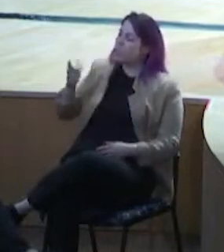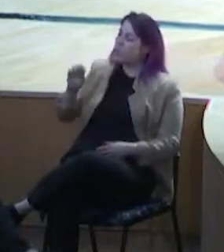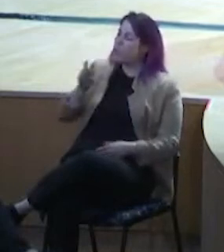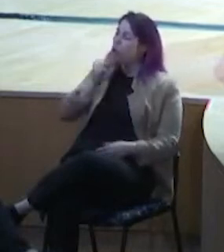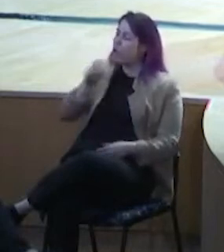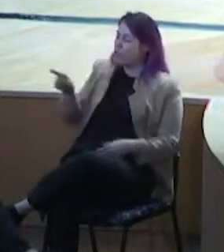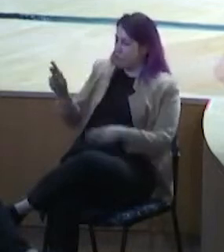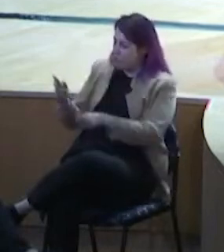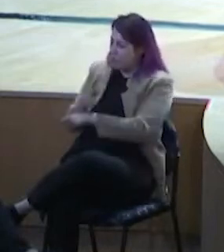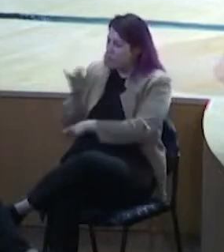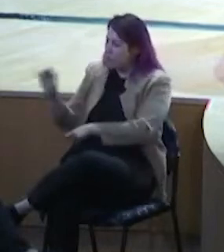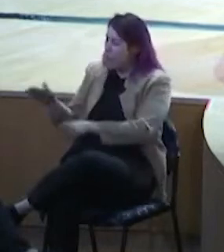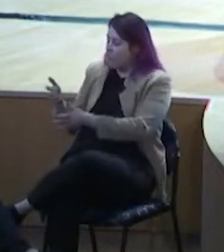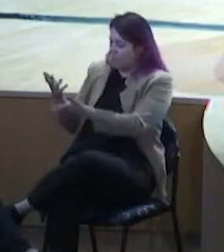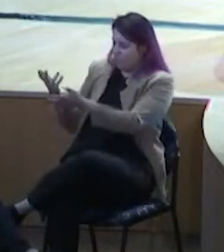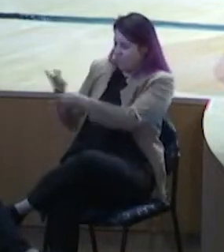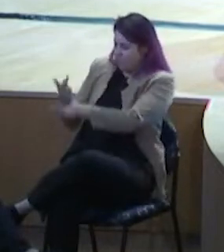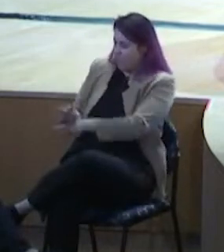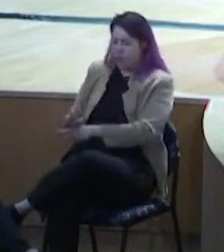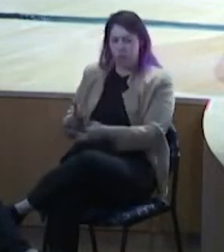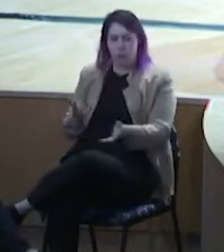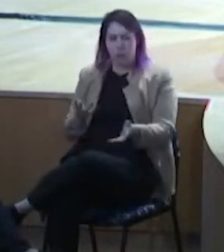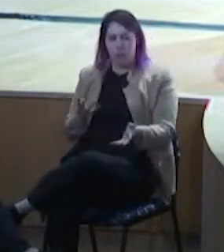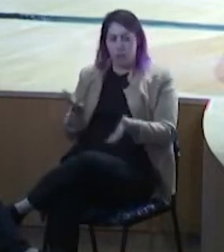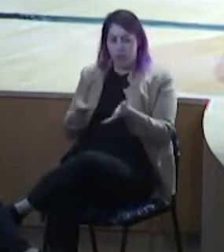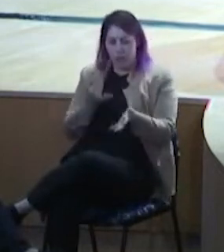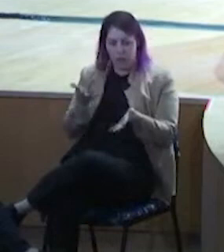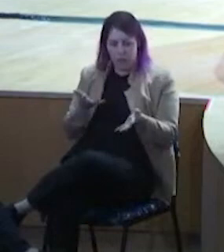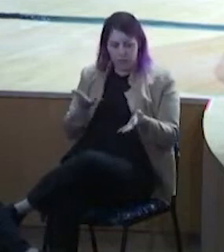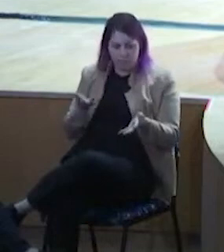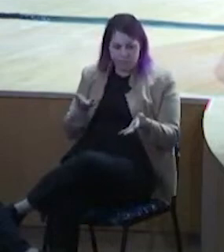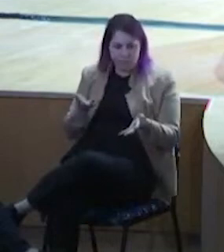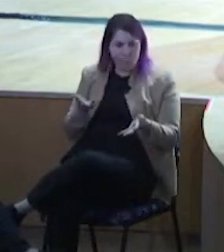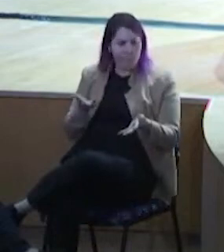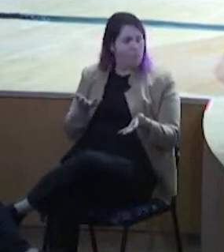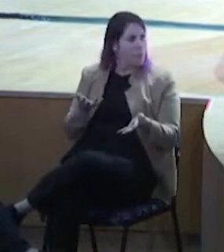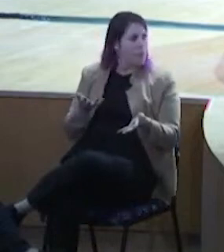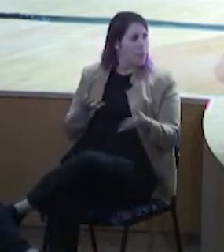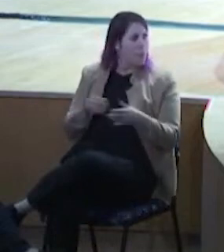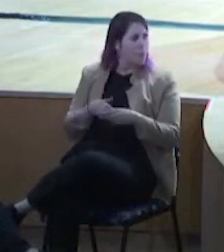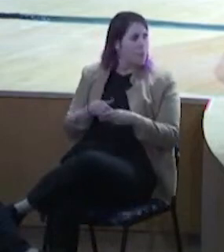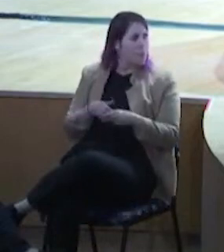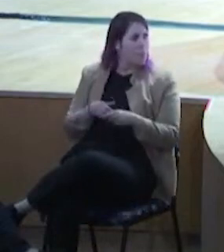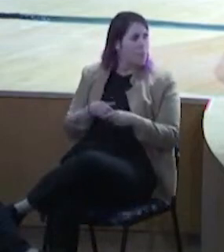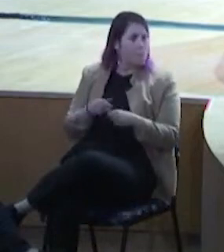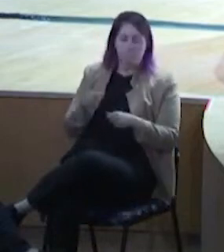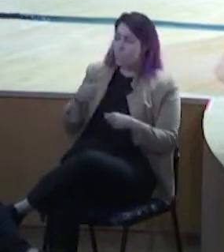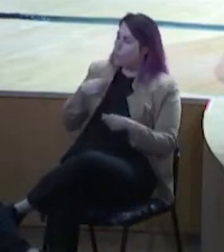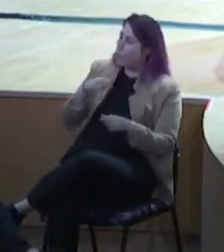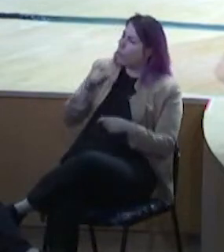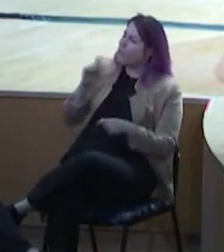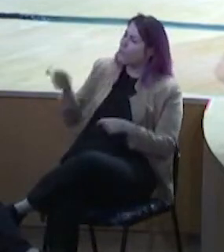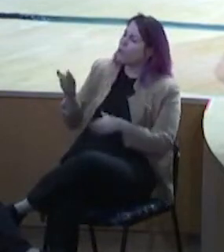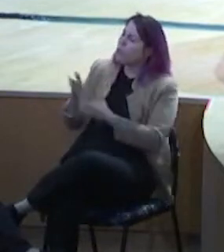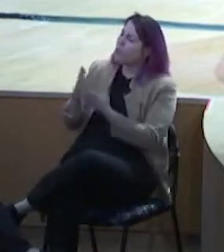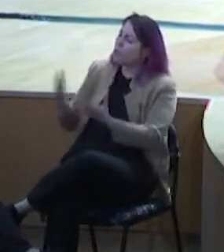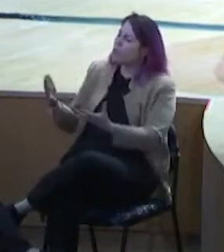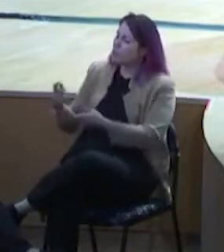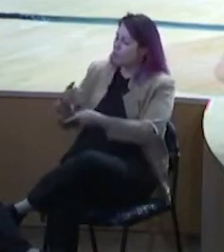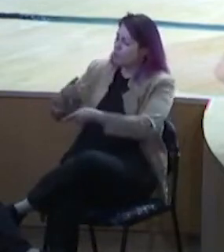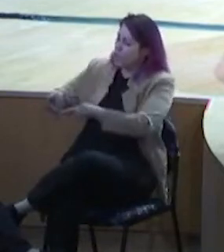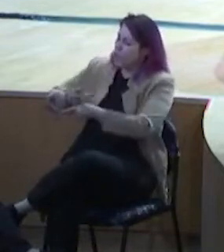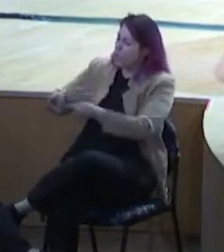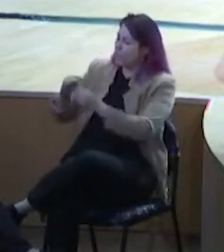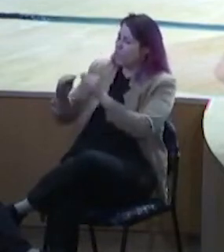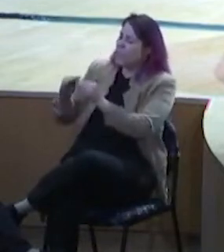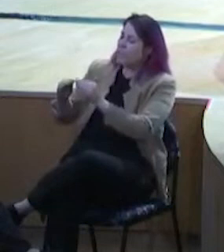they were like, oh, we'll give you some plants to treat the sewage water. But